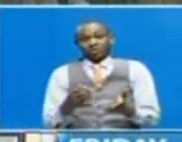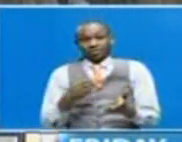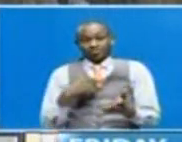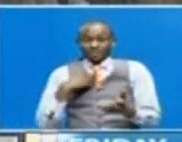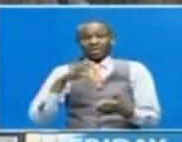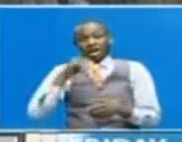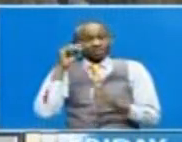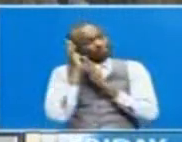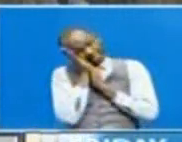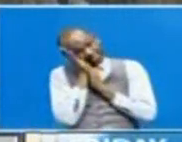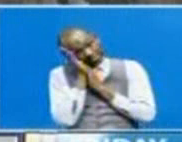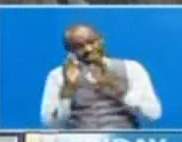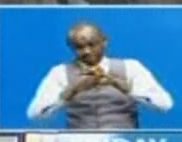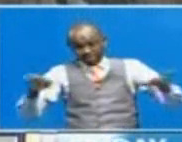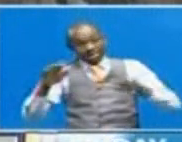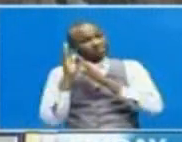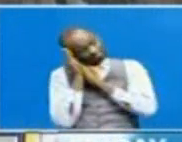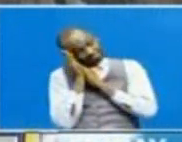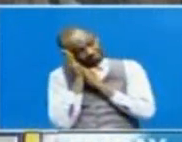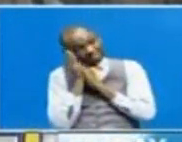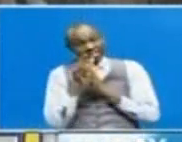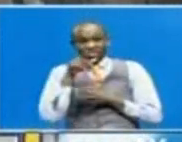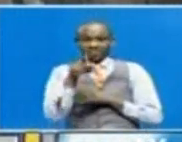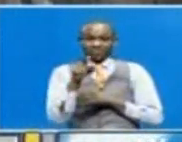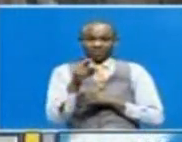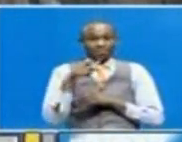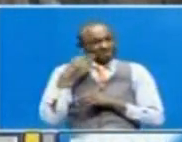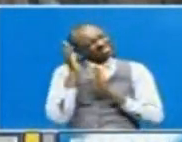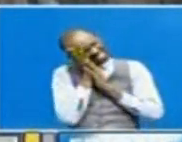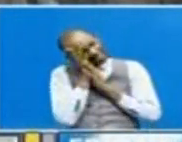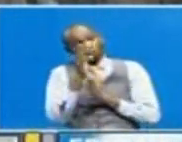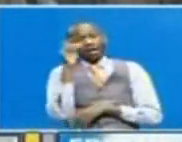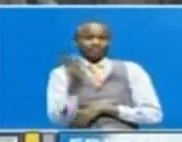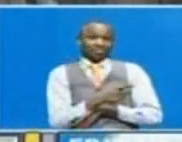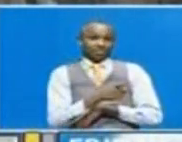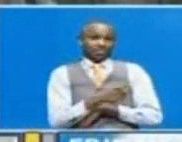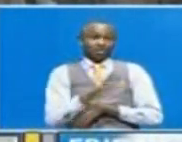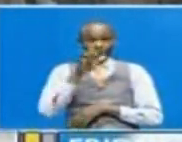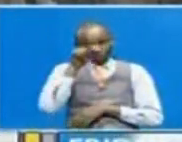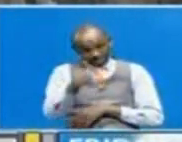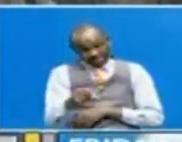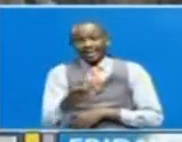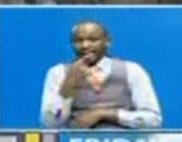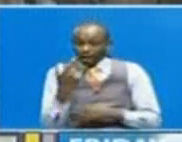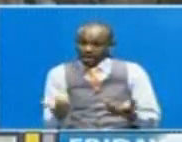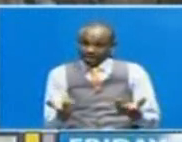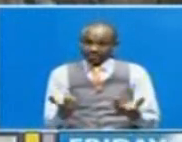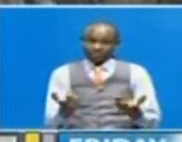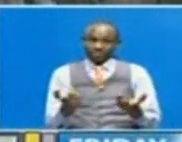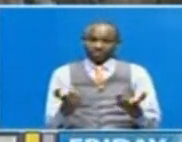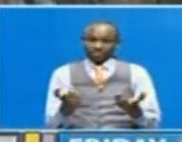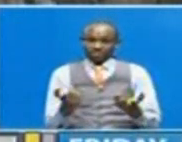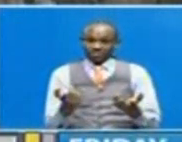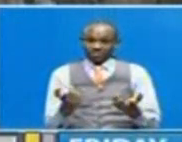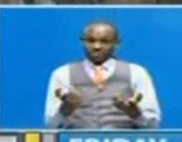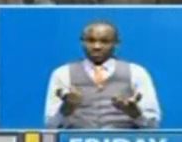kapata kitada. Kupata kitada, huko galazo mwezi mzima. Sasa katengenezo,